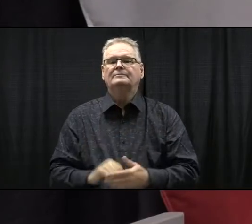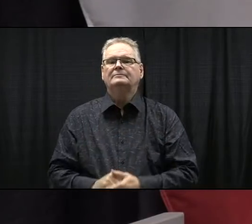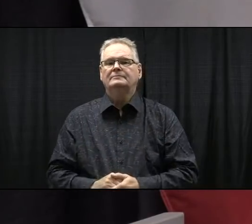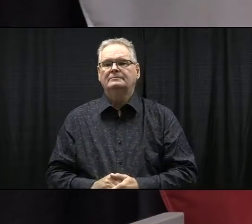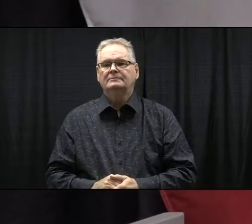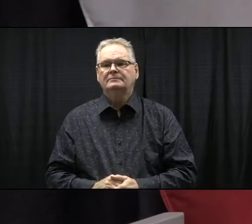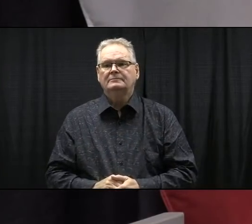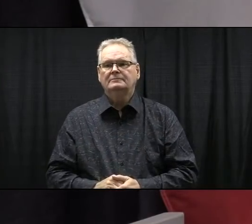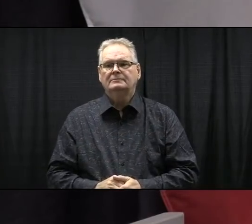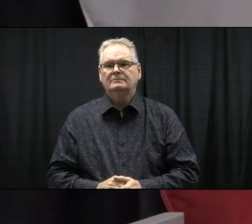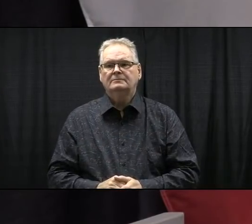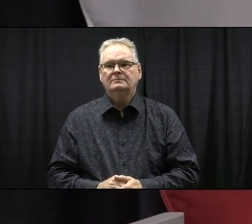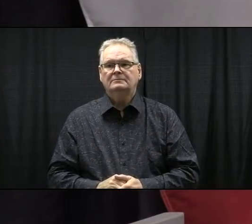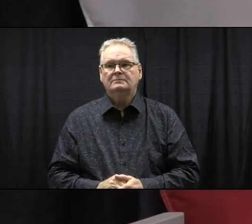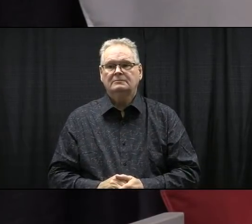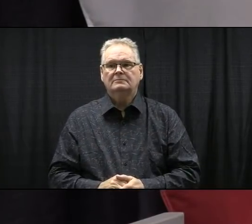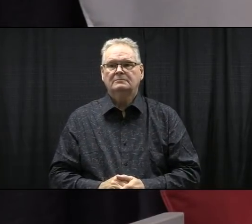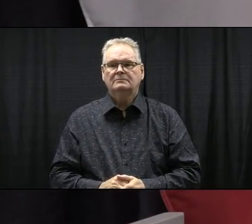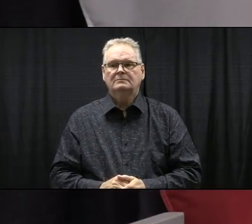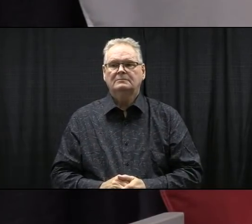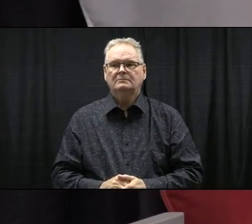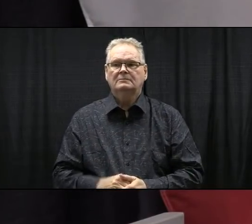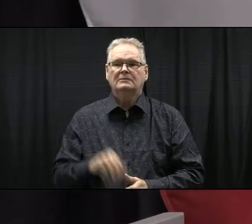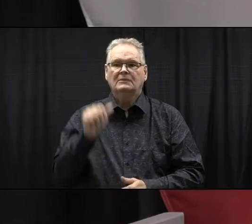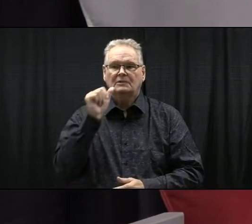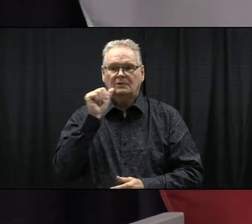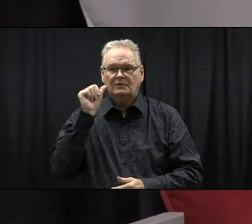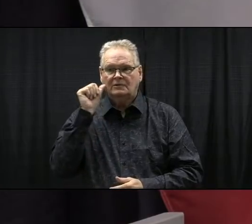1,556 tests were completed since yesterday, for a total of